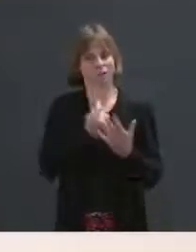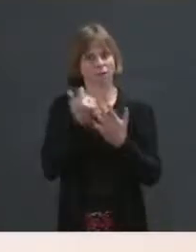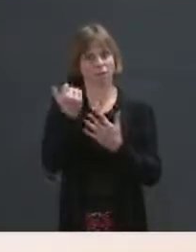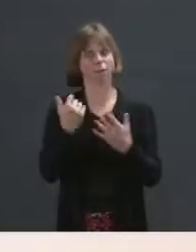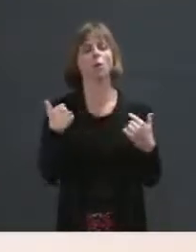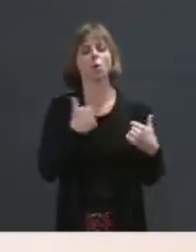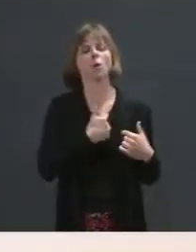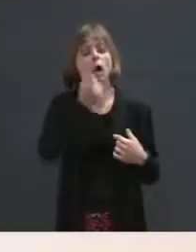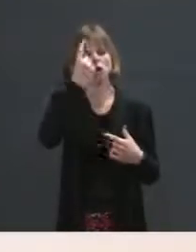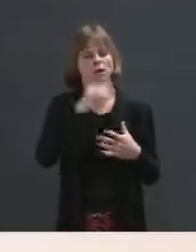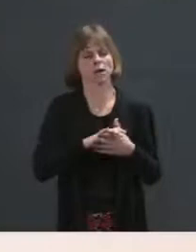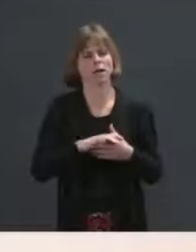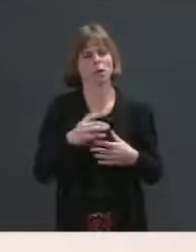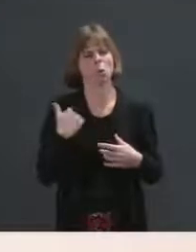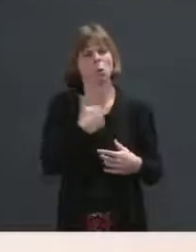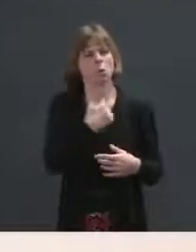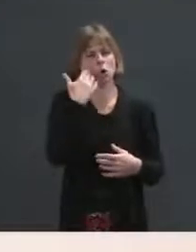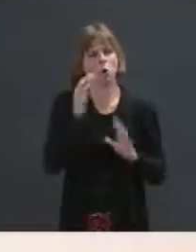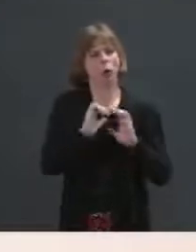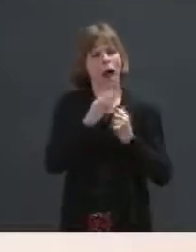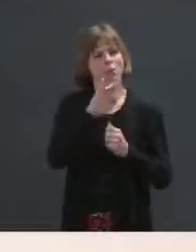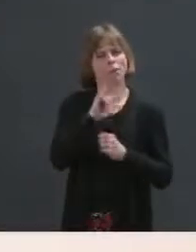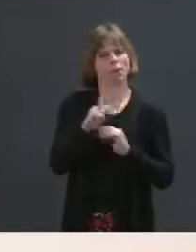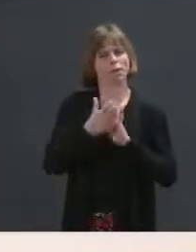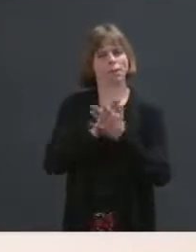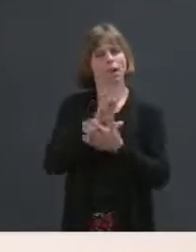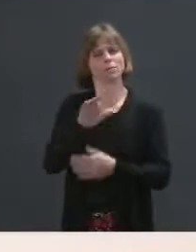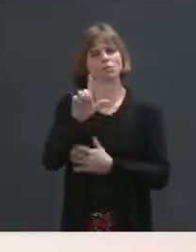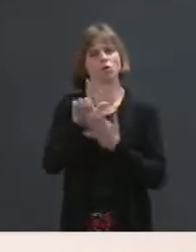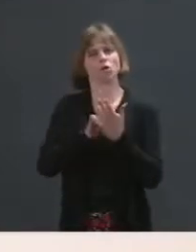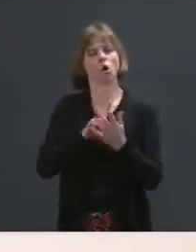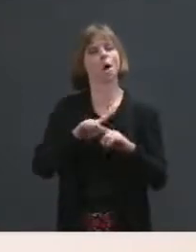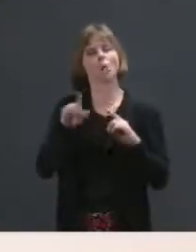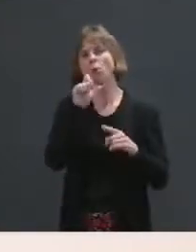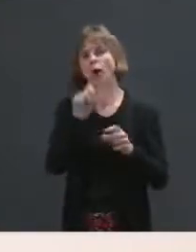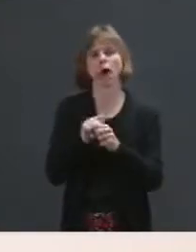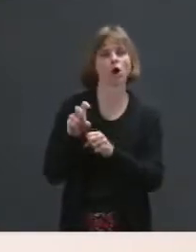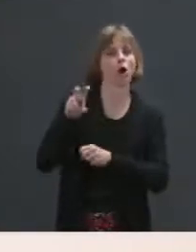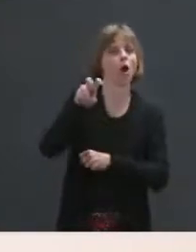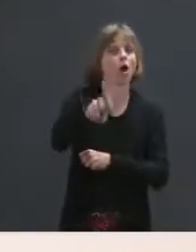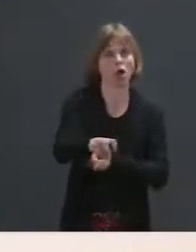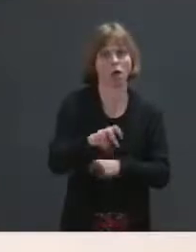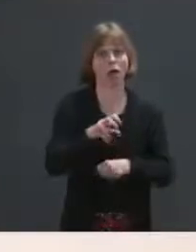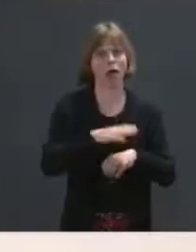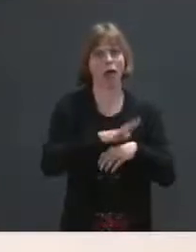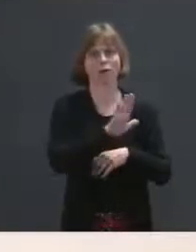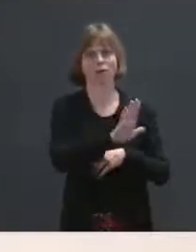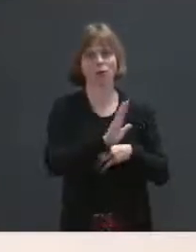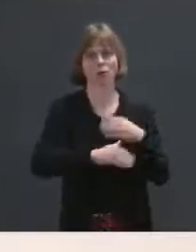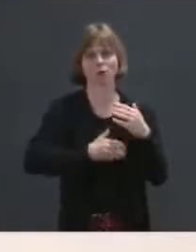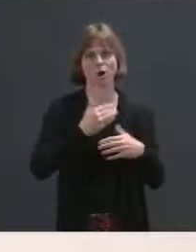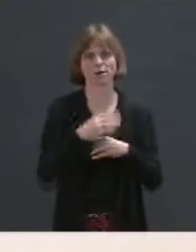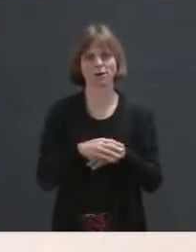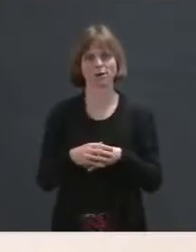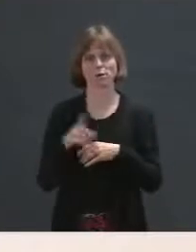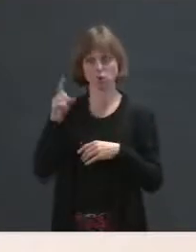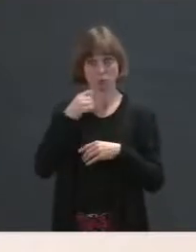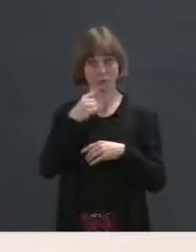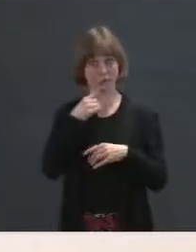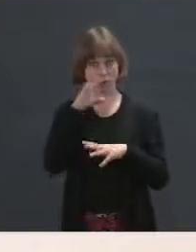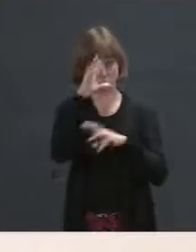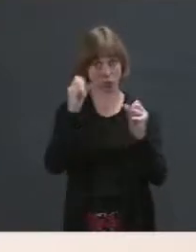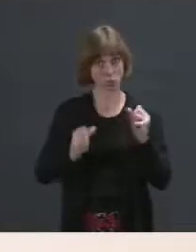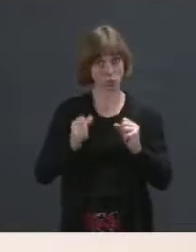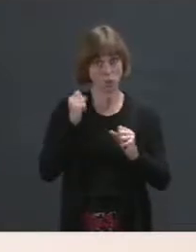that. We know how a bill becomes a law. What I'm conveying is we're not going to get ahead of that process. And that you're not saying the president won't sign it if it doesn't have a minimum